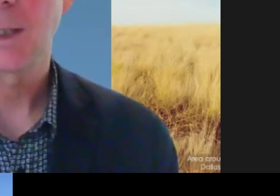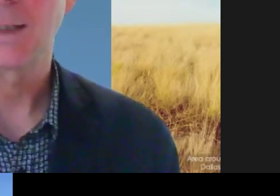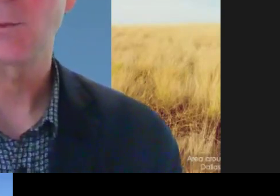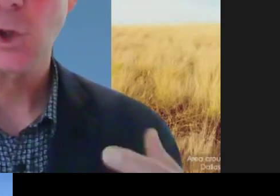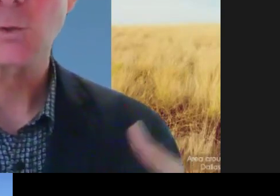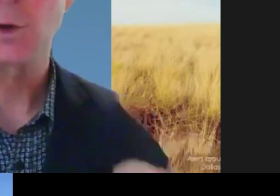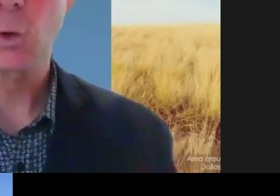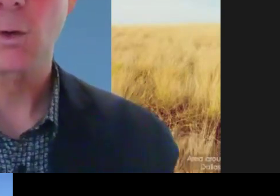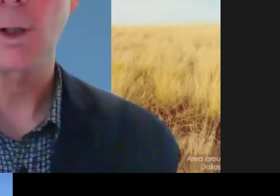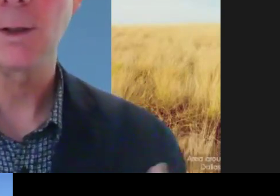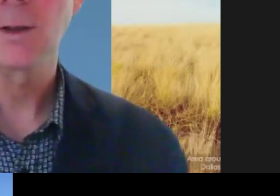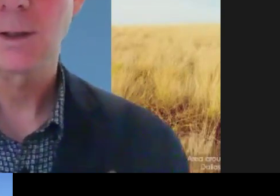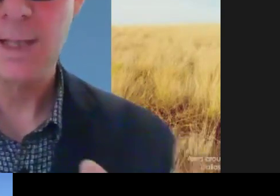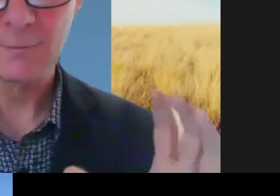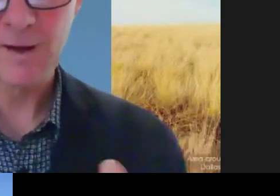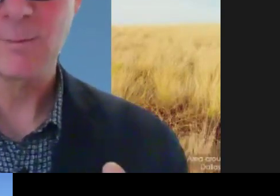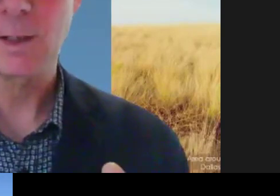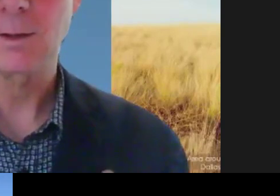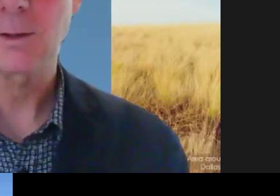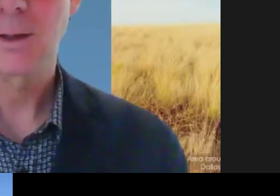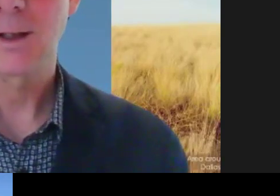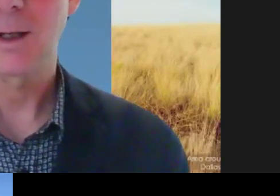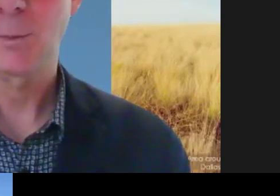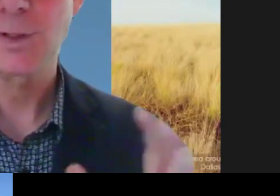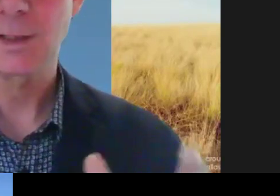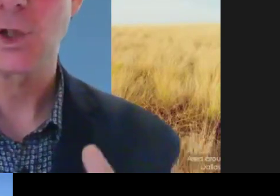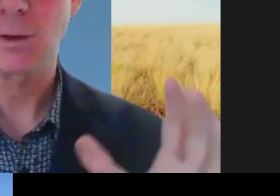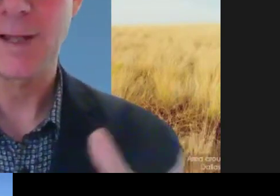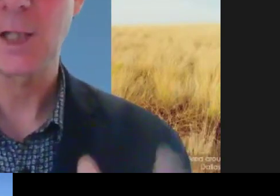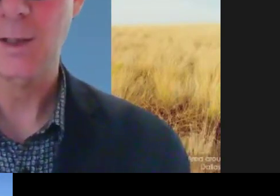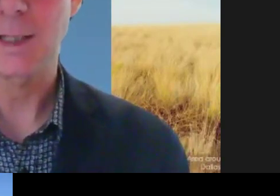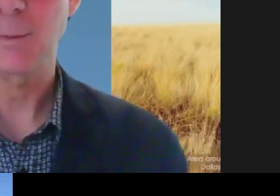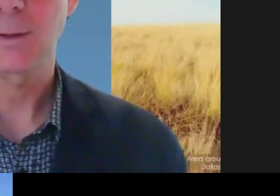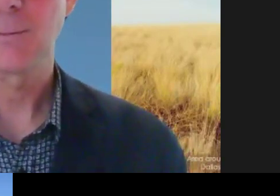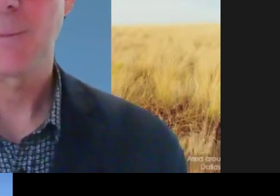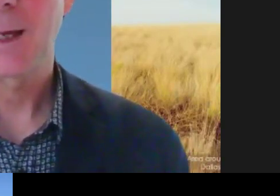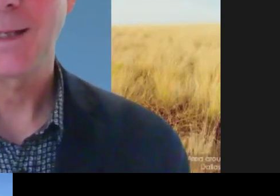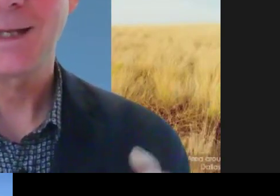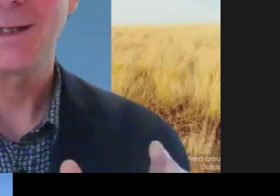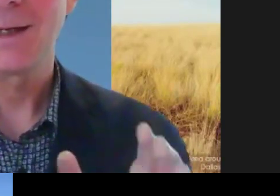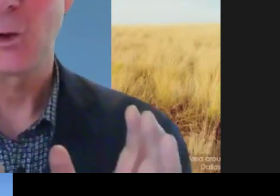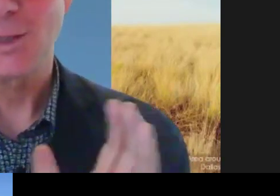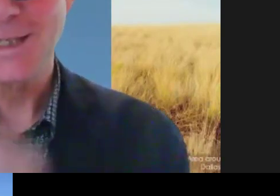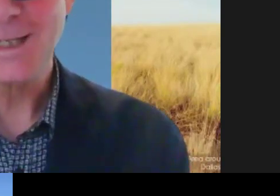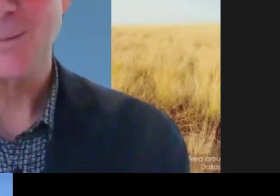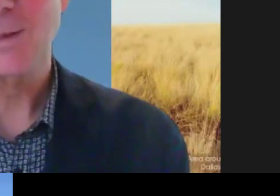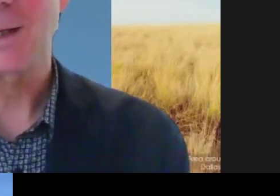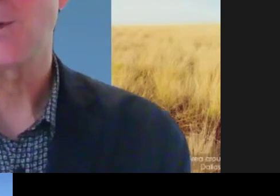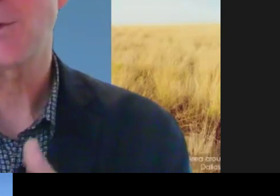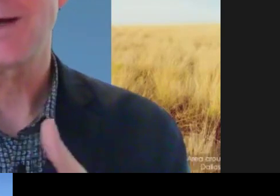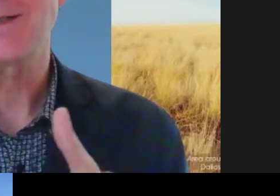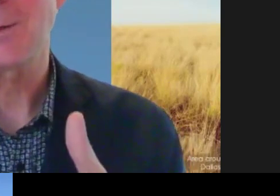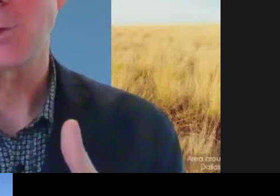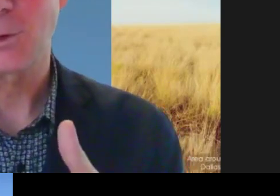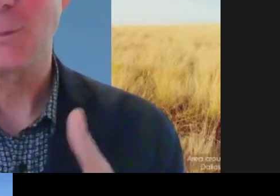PowerPoint. And then we just record that 5-minute presentation of that concept. And then the teams, and then